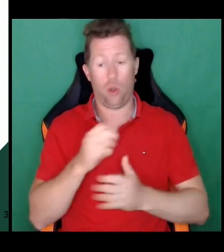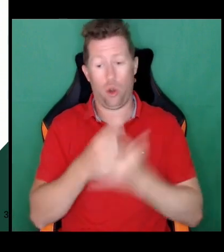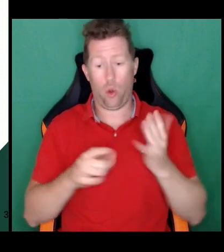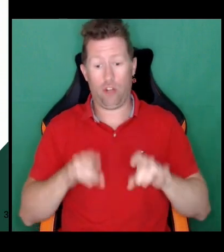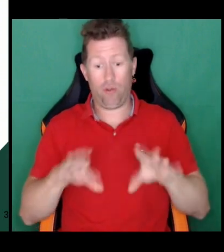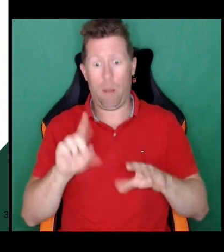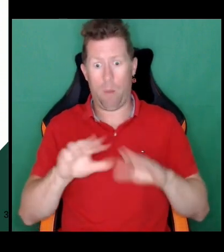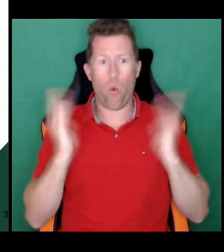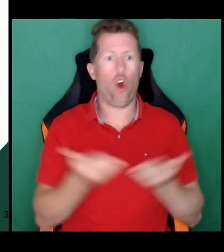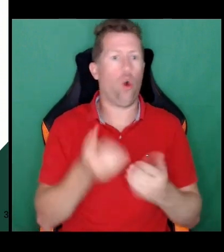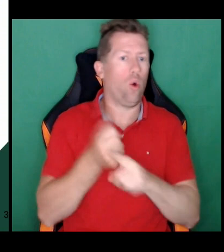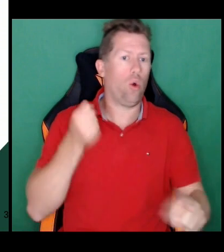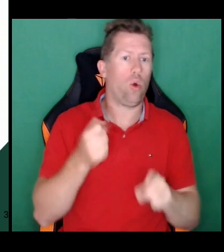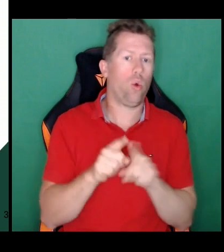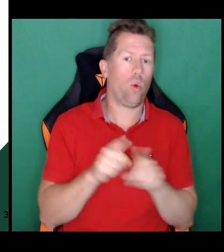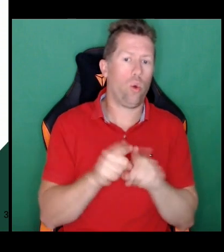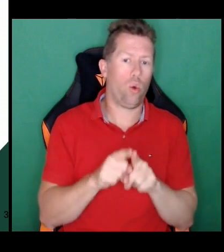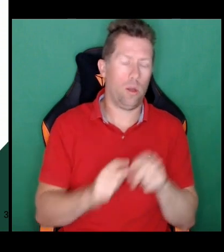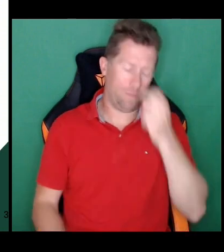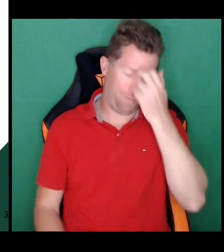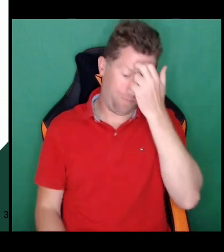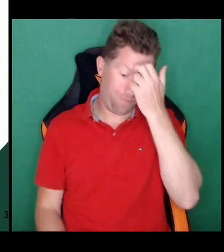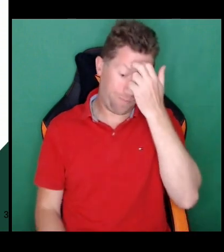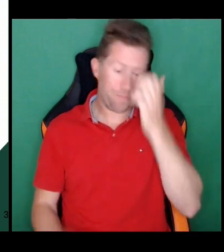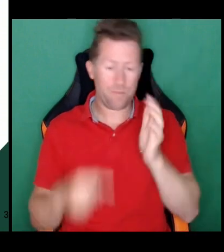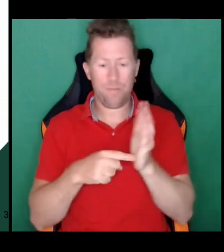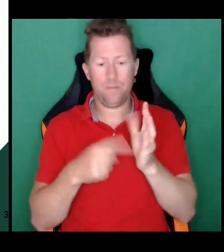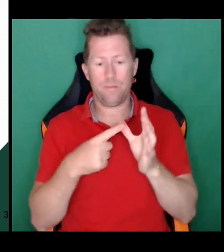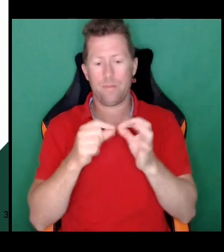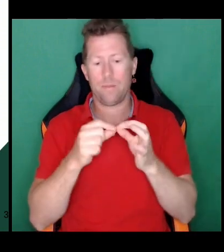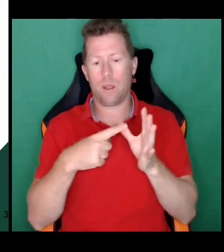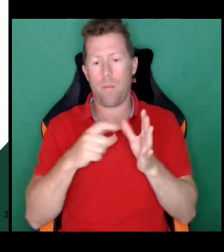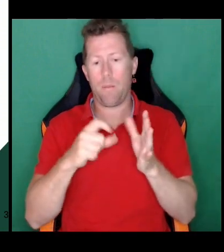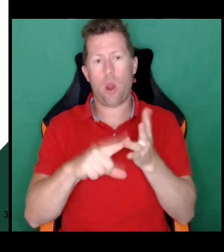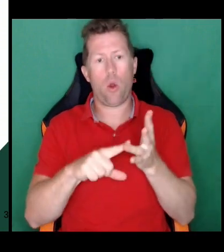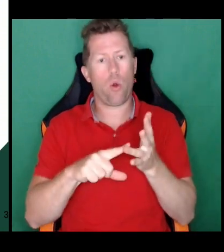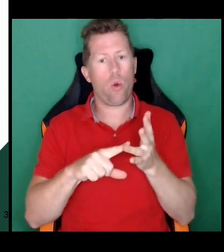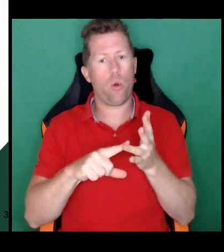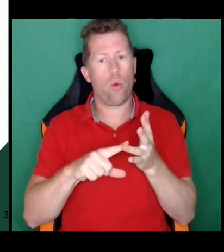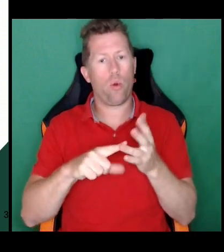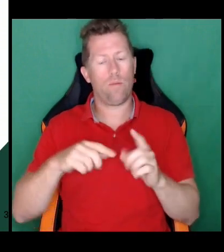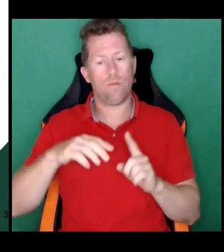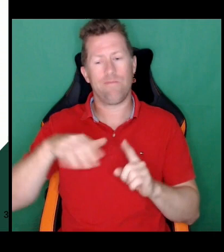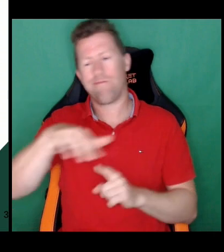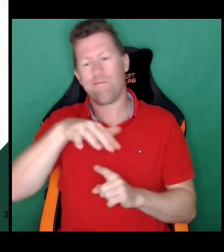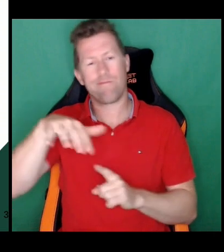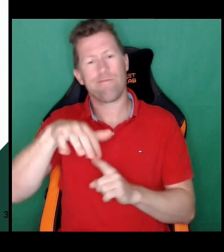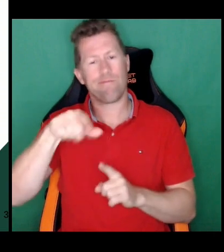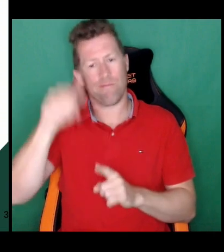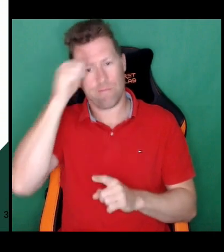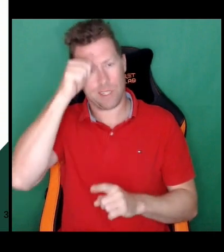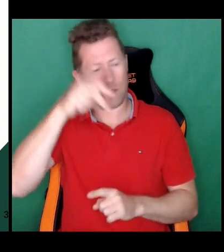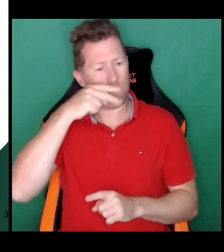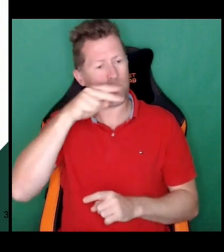the world. The tobacco industry and big tobacco, as many of us know them, have reared their ugly